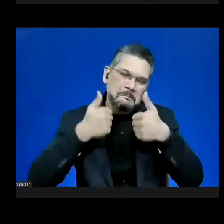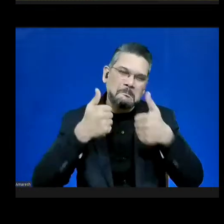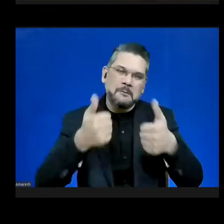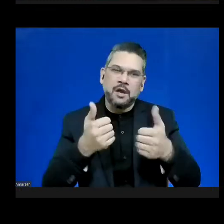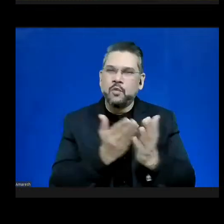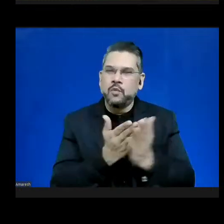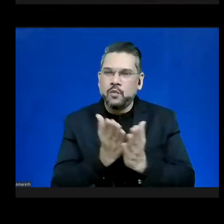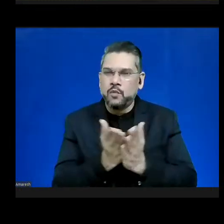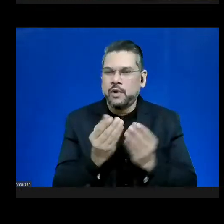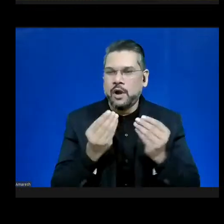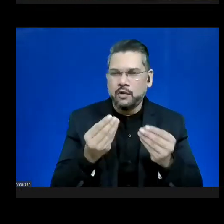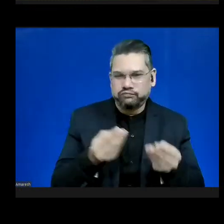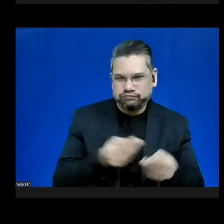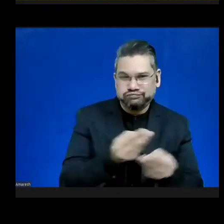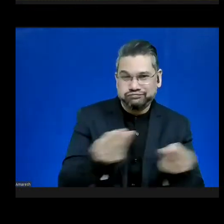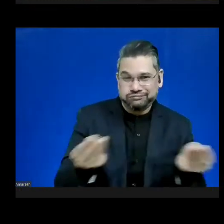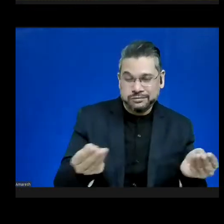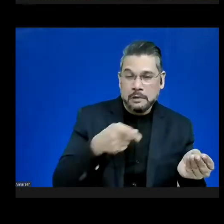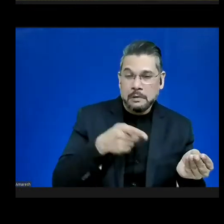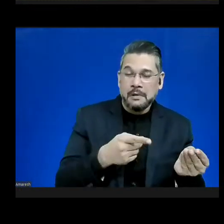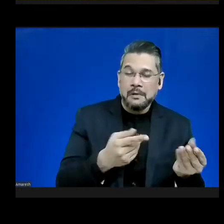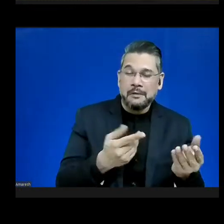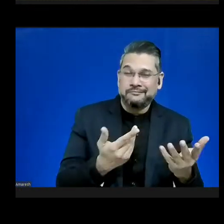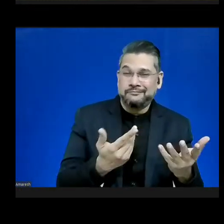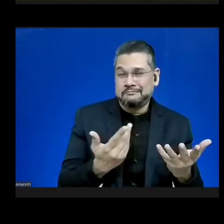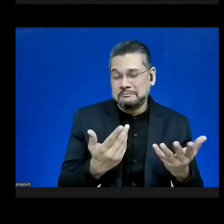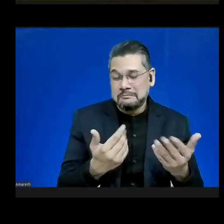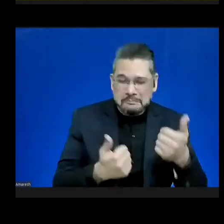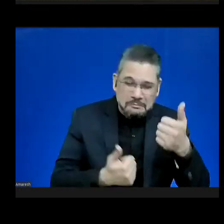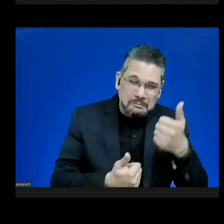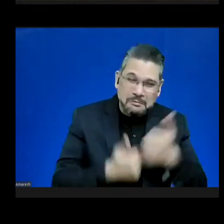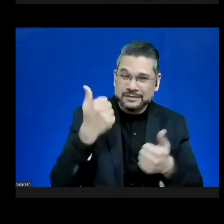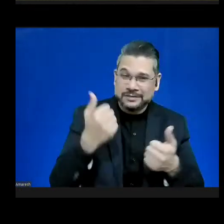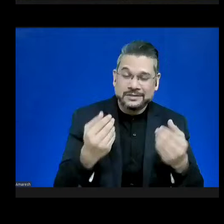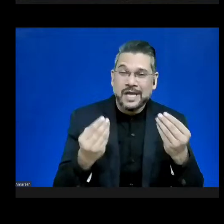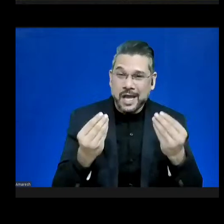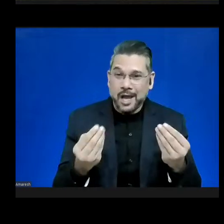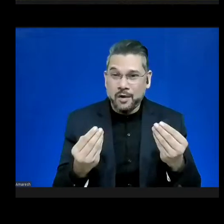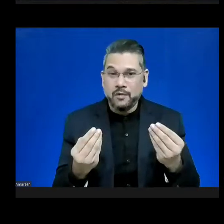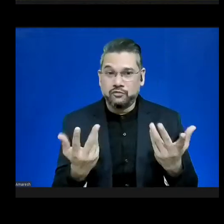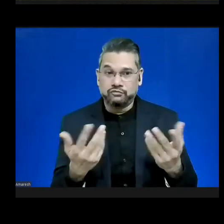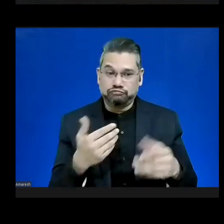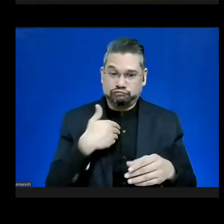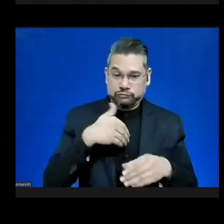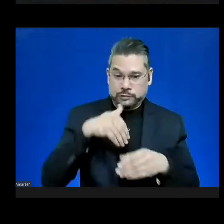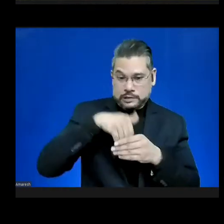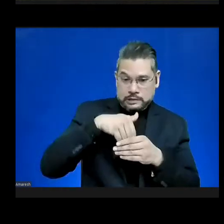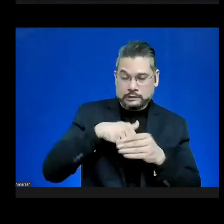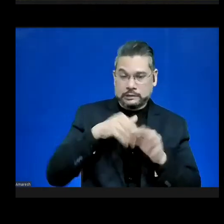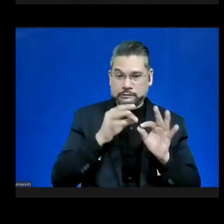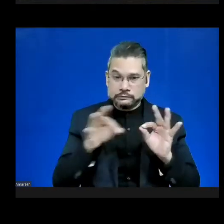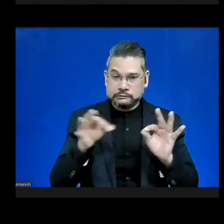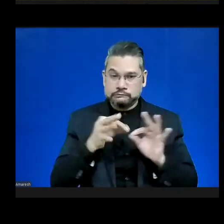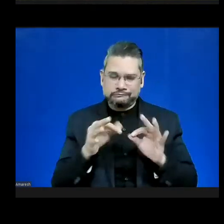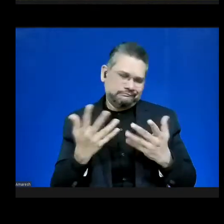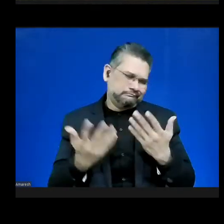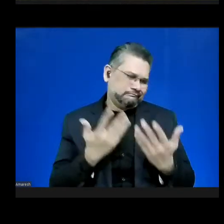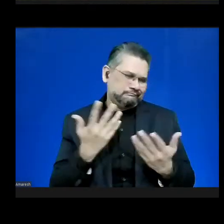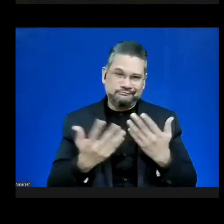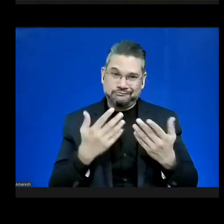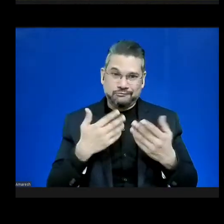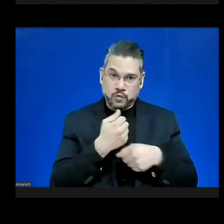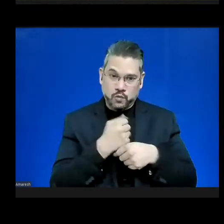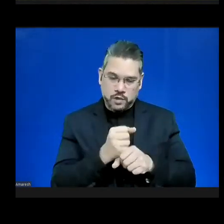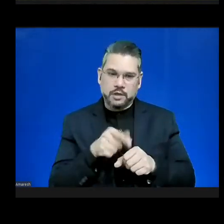that, it is always recommended that when you are making content, the delivery should have follow the same